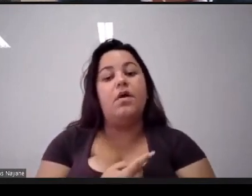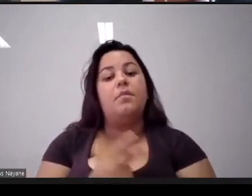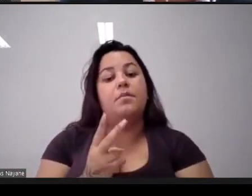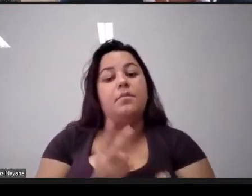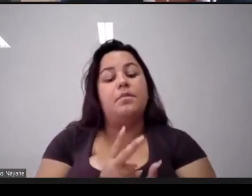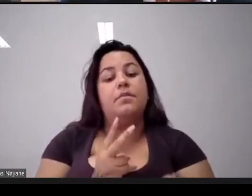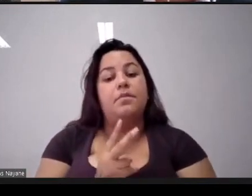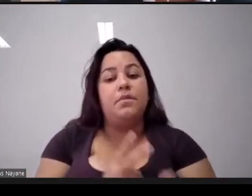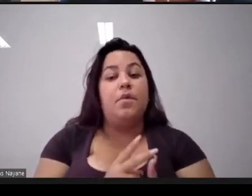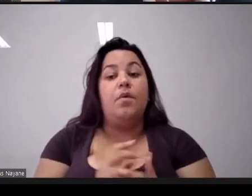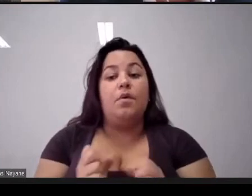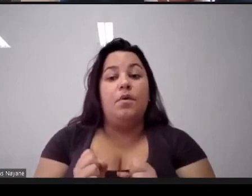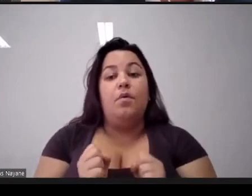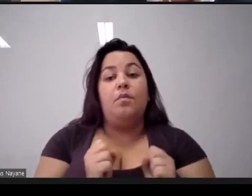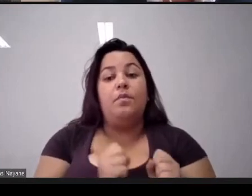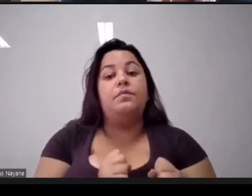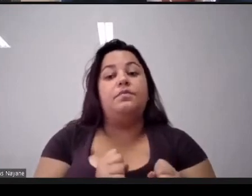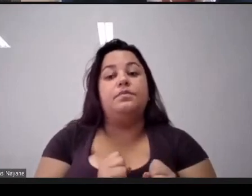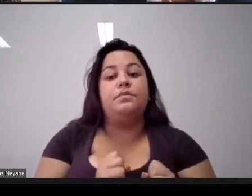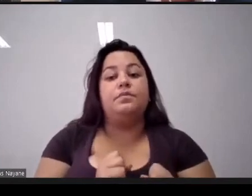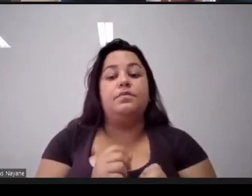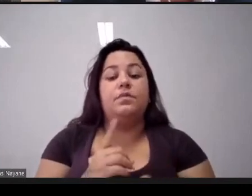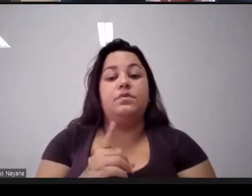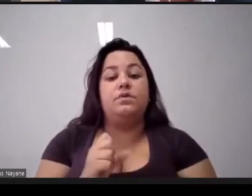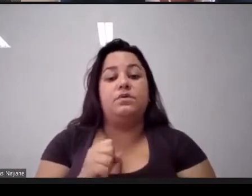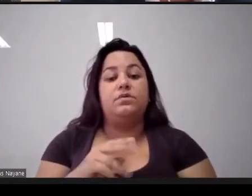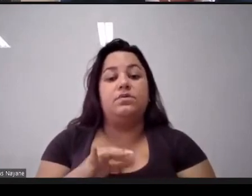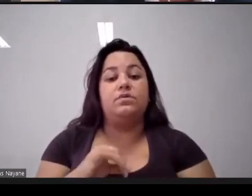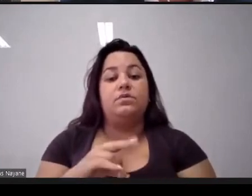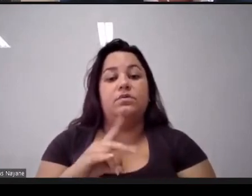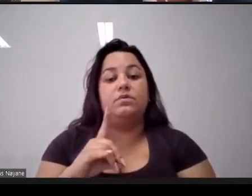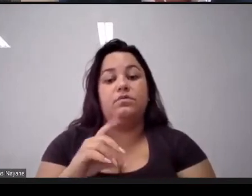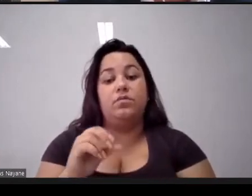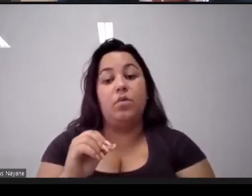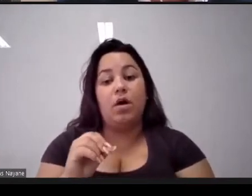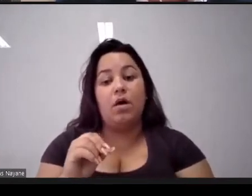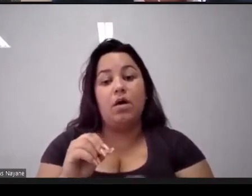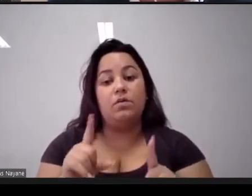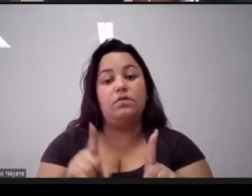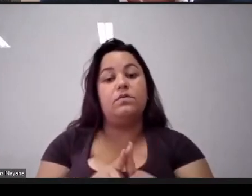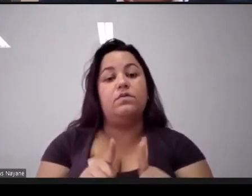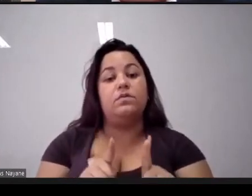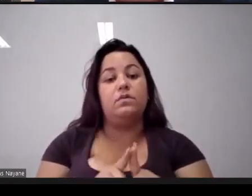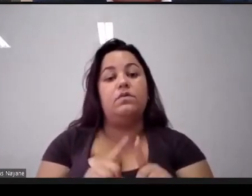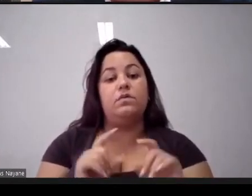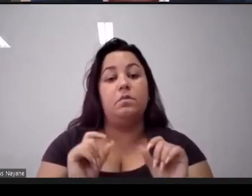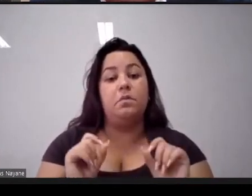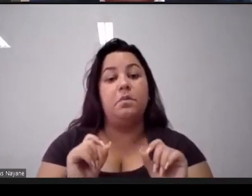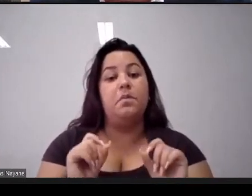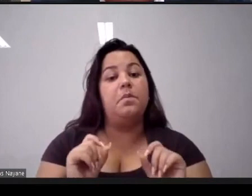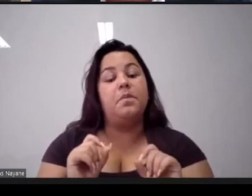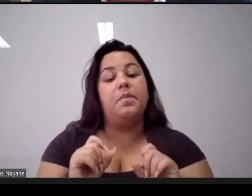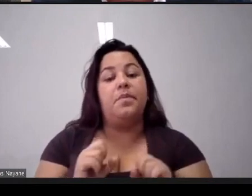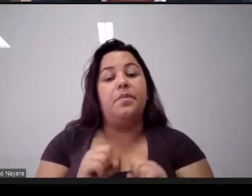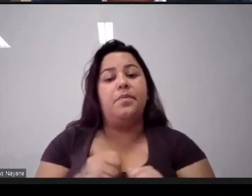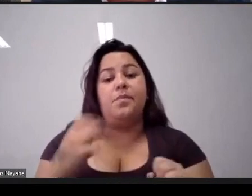disincentive to save for many people. So I think you know it's not a case